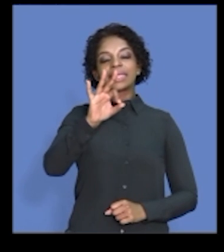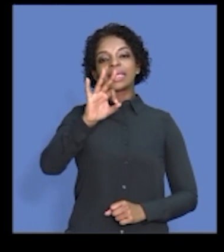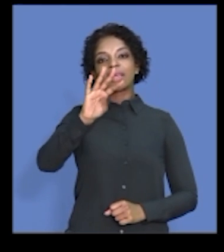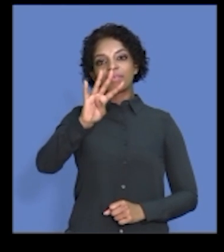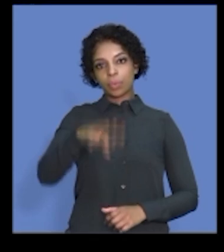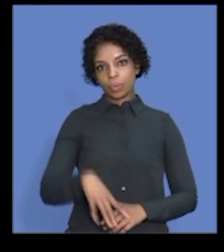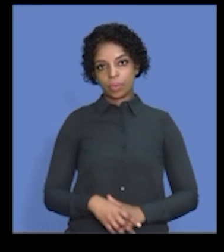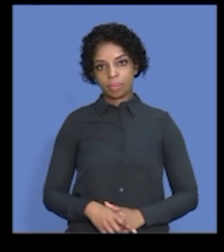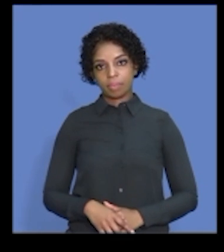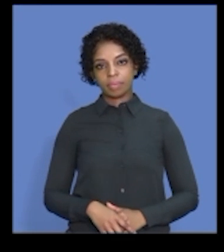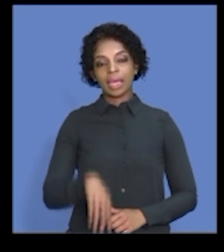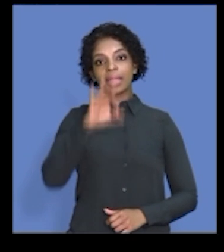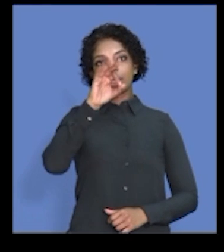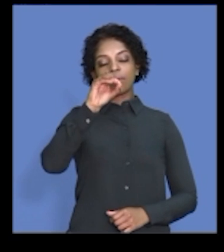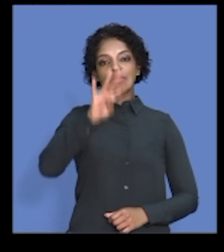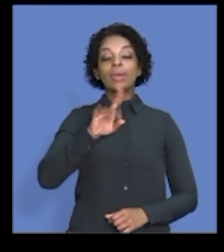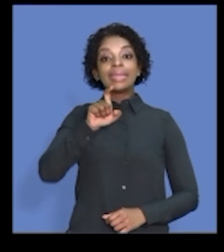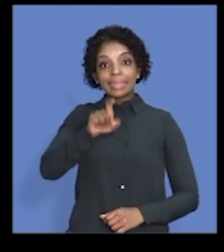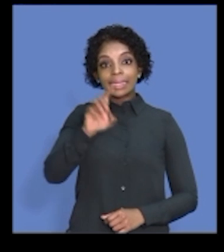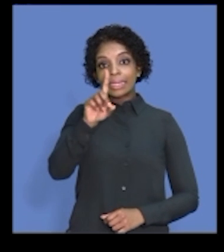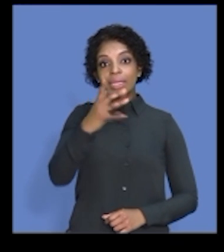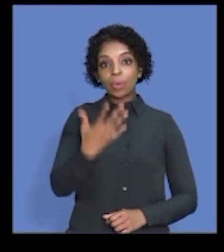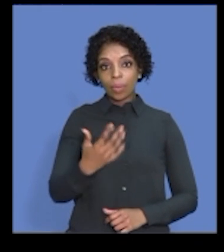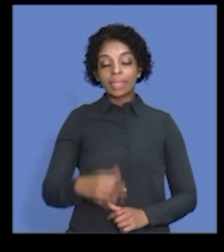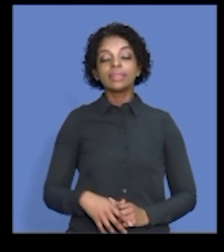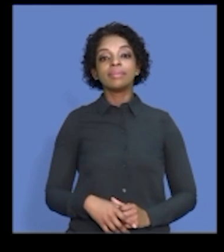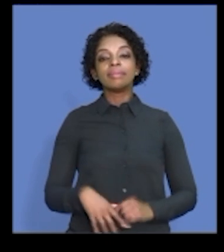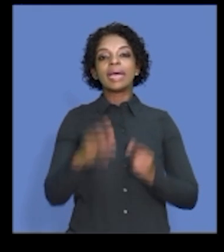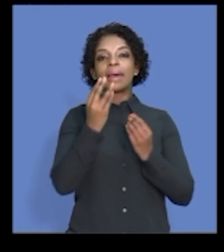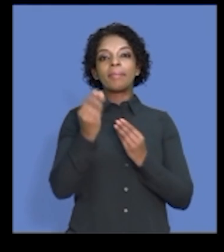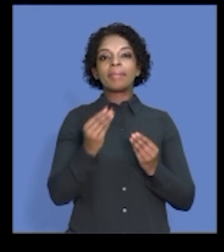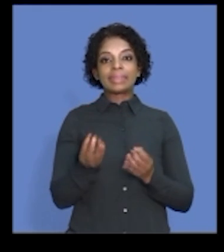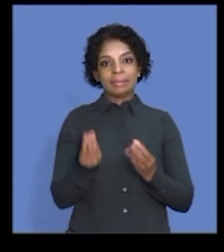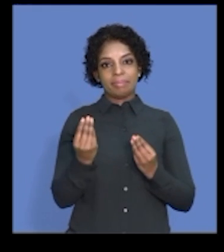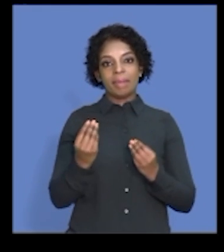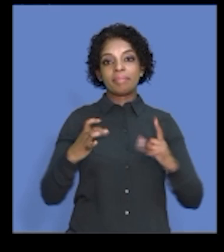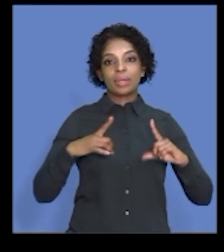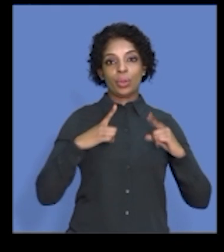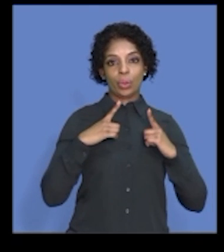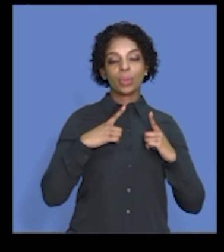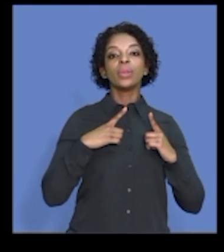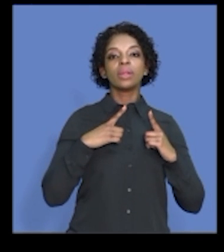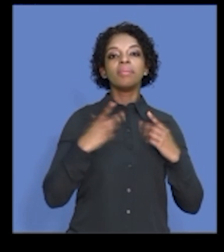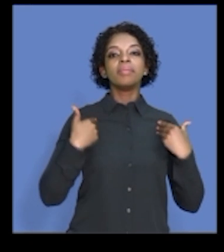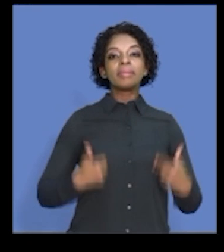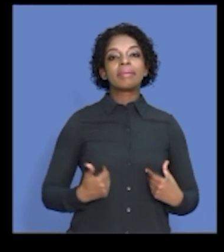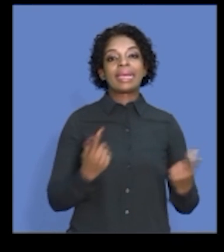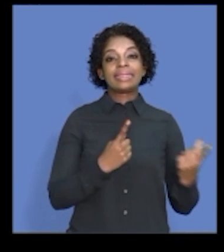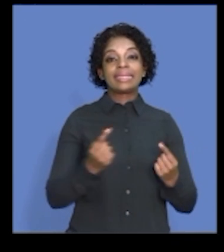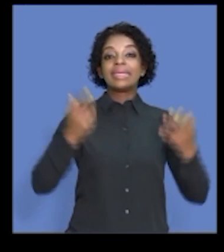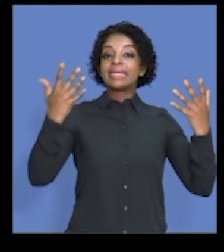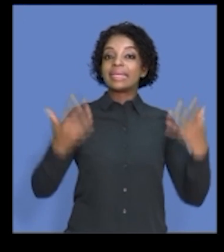10,304 rand. What is that figure? That is my income that I've received in advance. So what I've